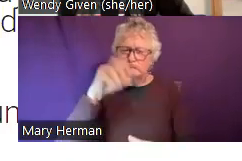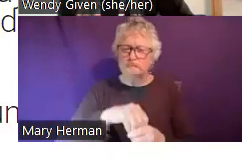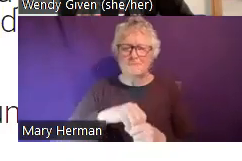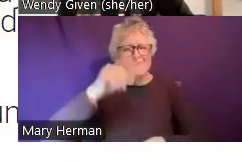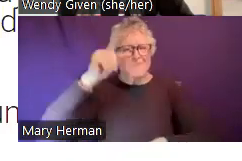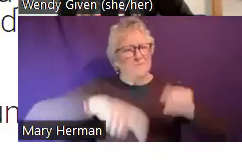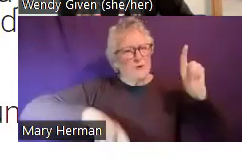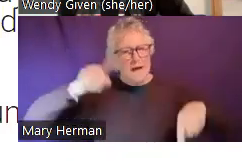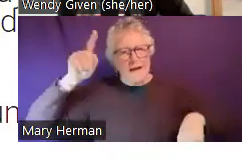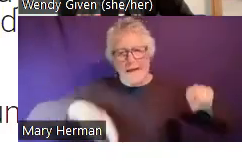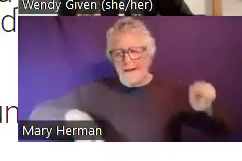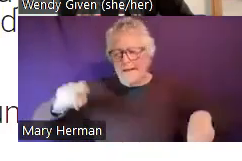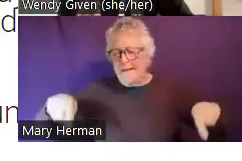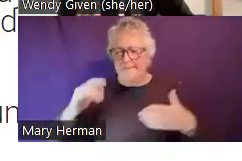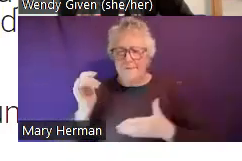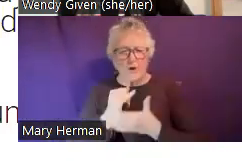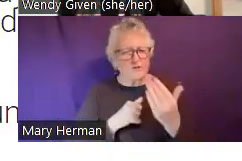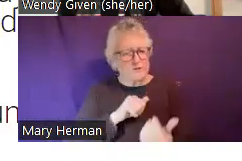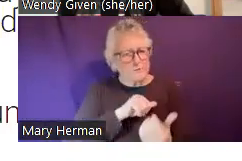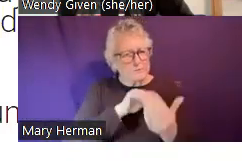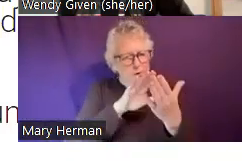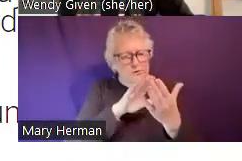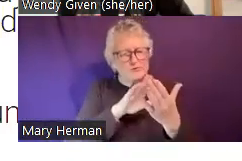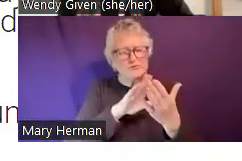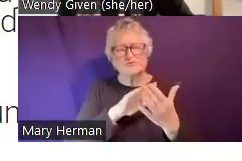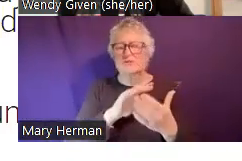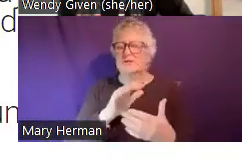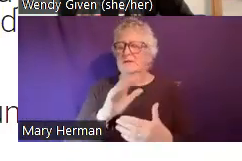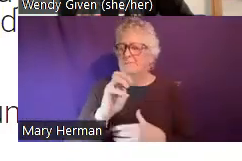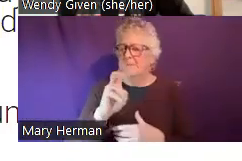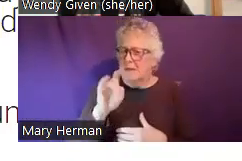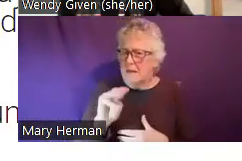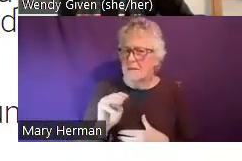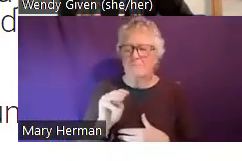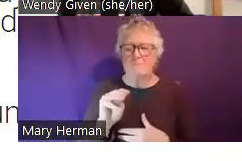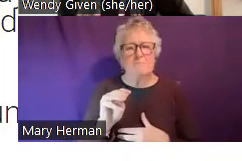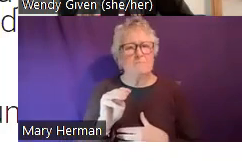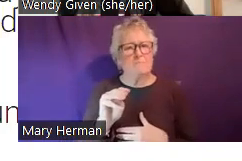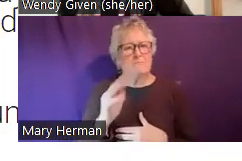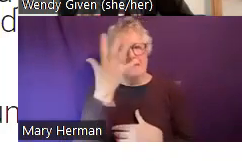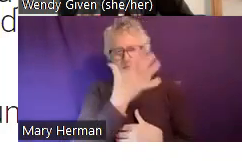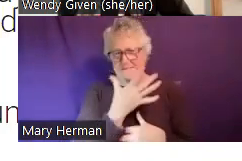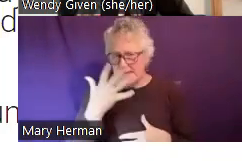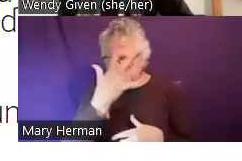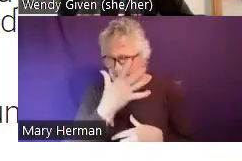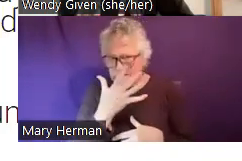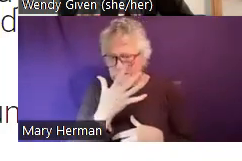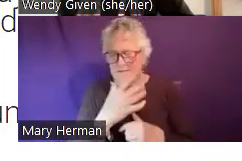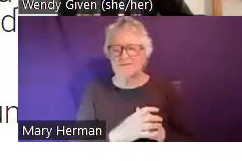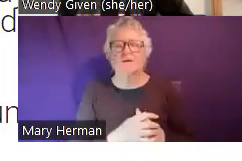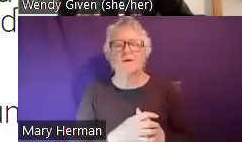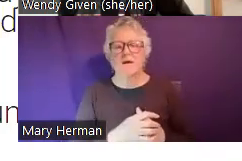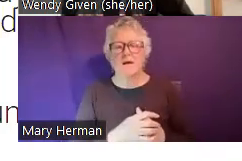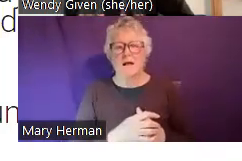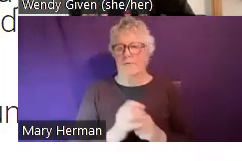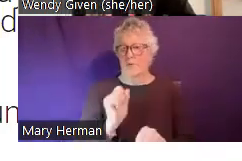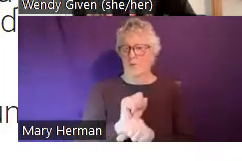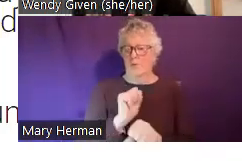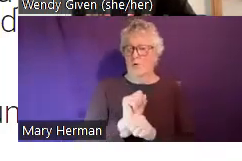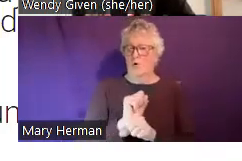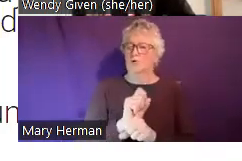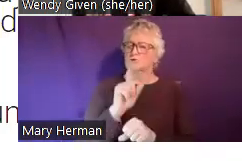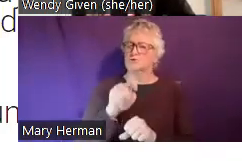approaches and mediums, materials, and aesthetics. The work should reflect the